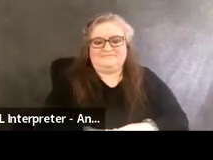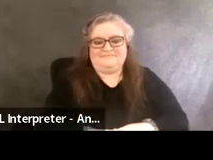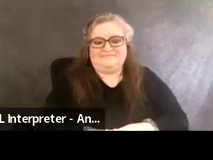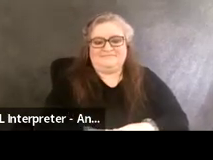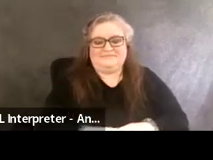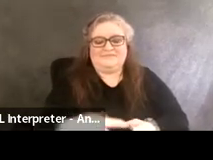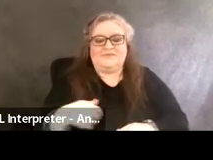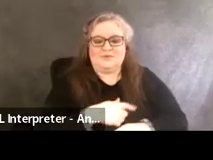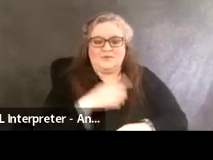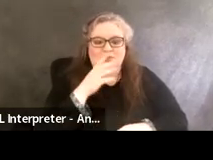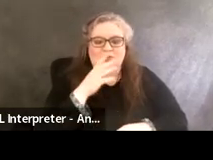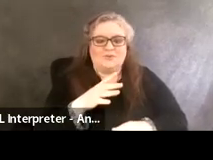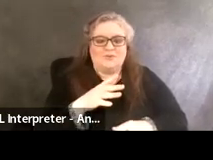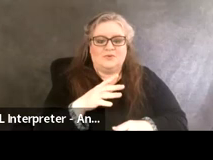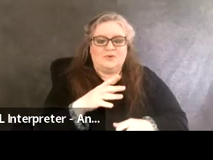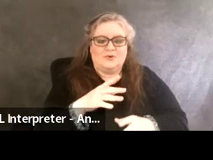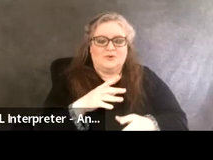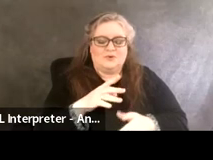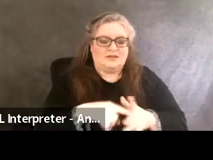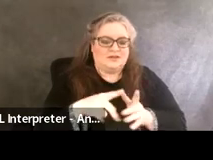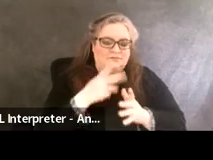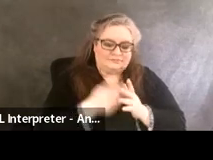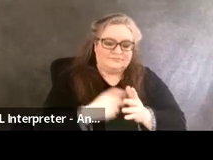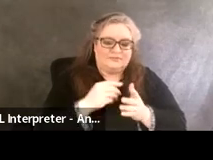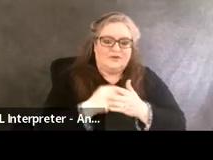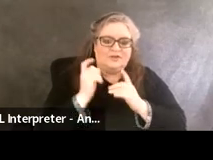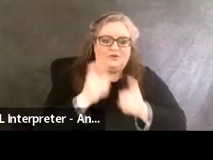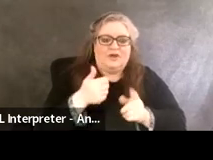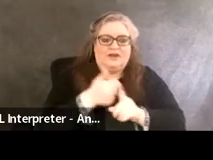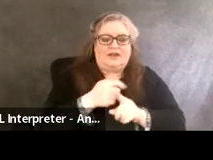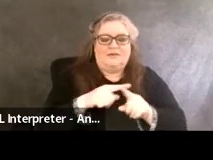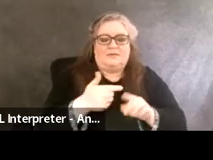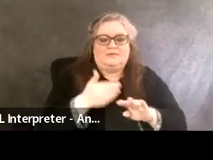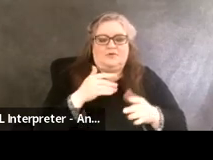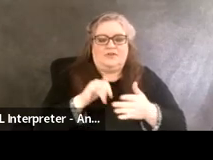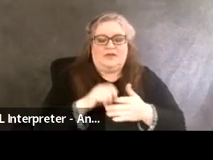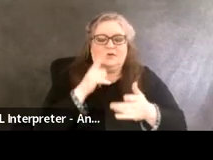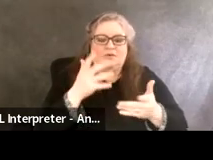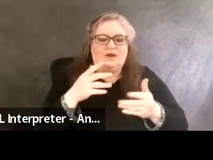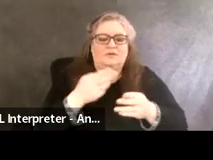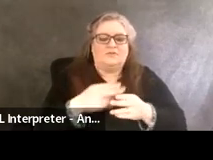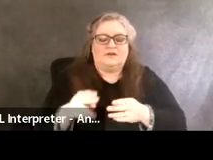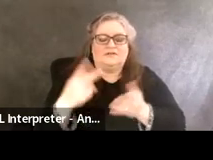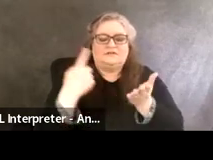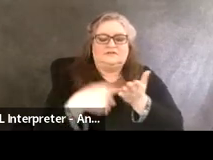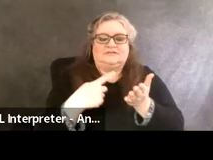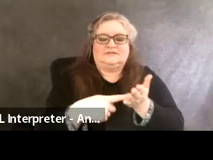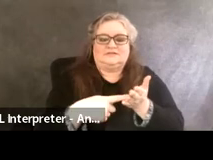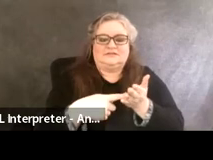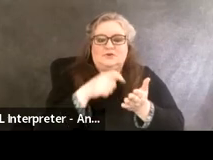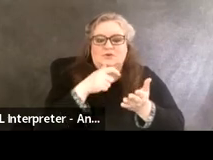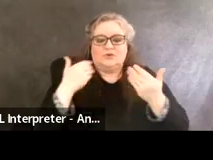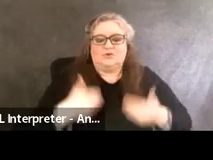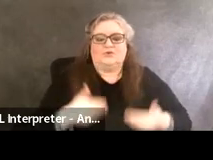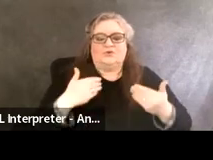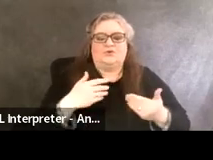And we are going to get into all of the nitty gritty of the grant itself. But before we do that, we want to briefly go over who we are